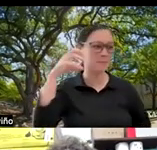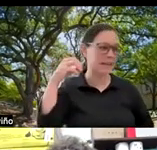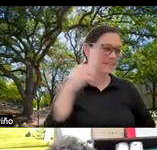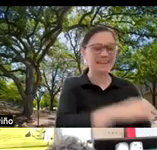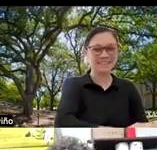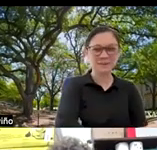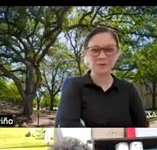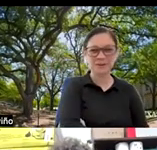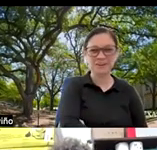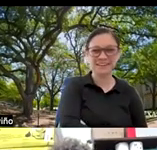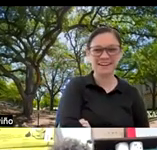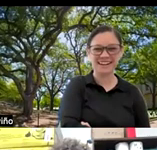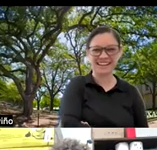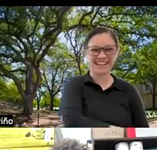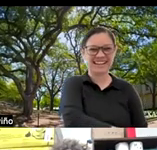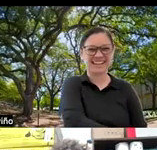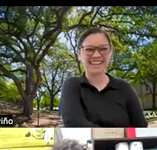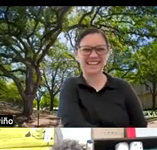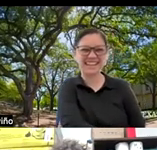the little bite out of the corner there.